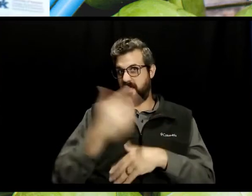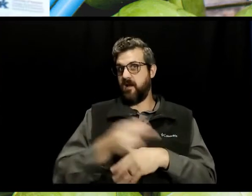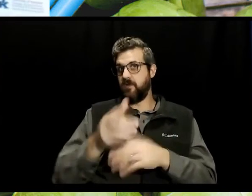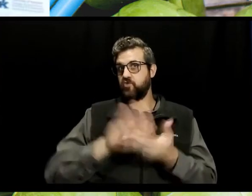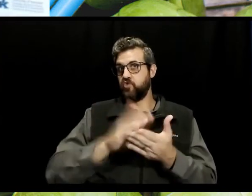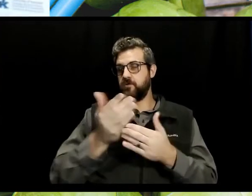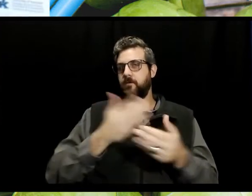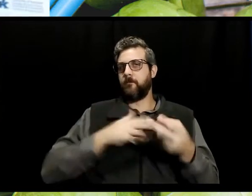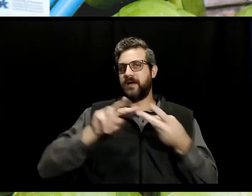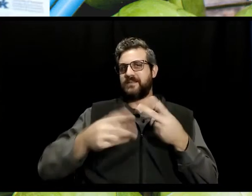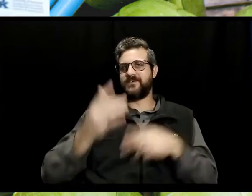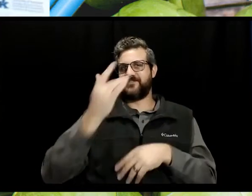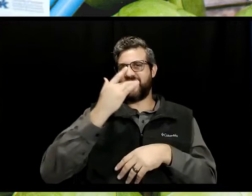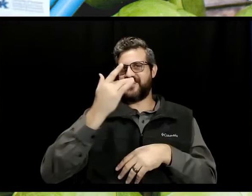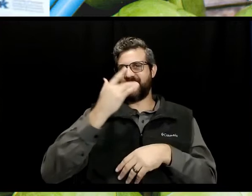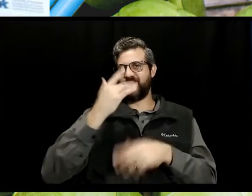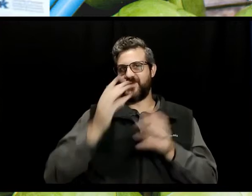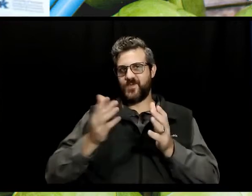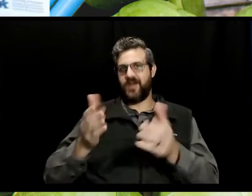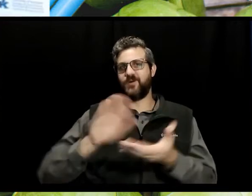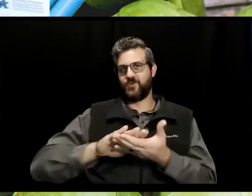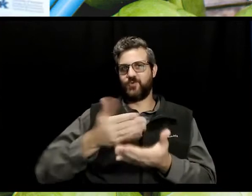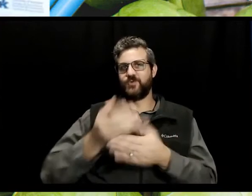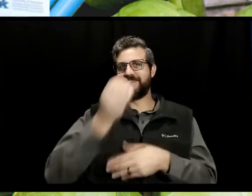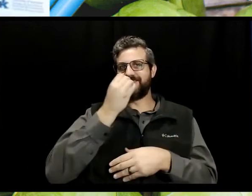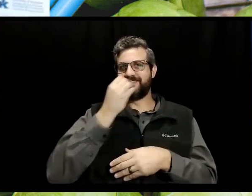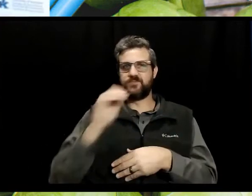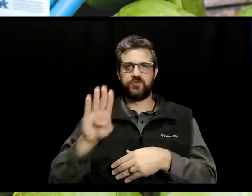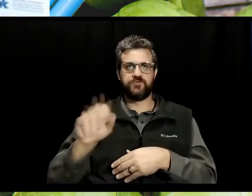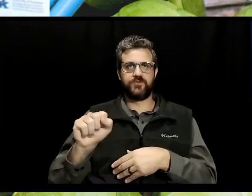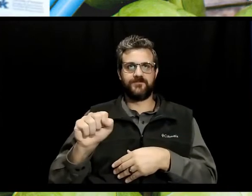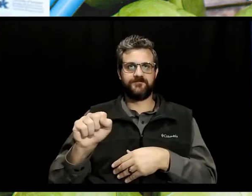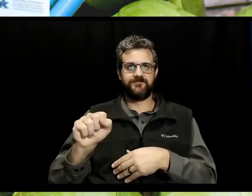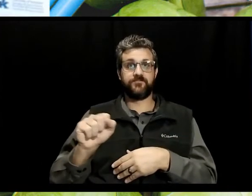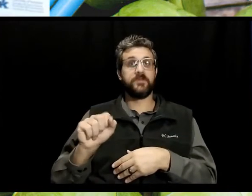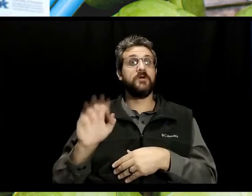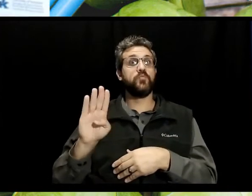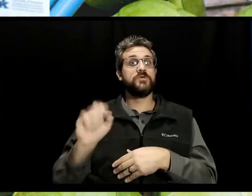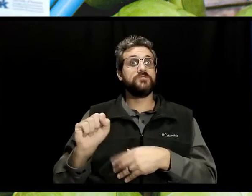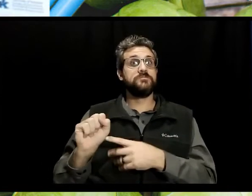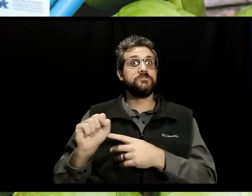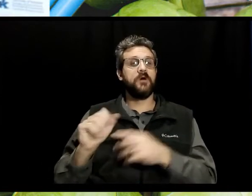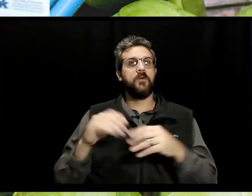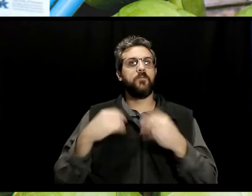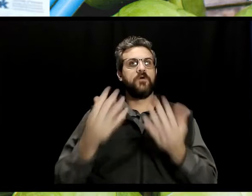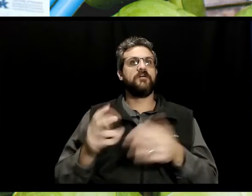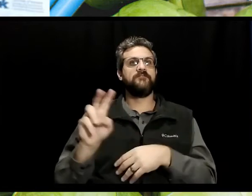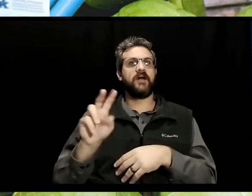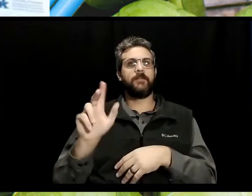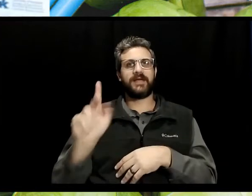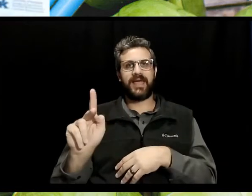my second favorite way to eat Brussels sprouts. Brussels sprouts provide vitamin